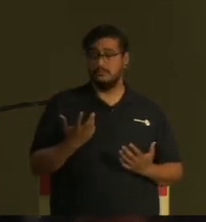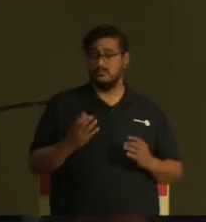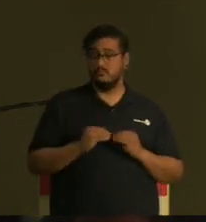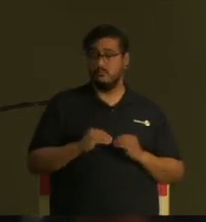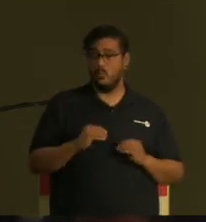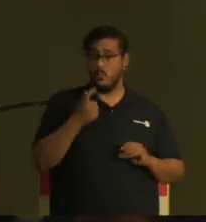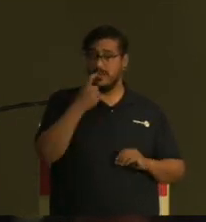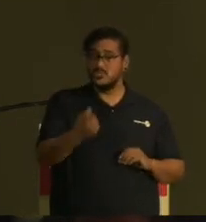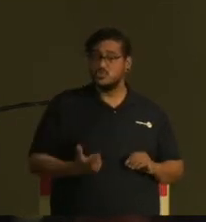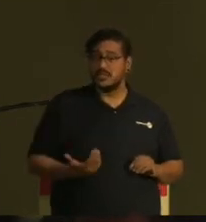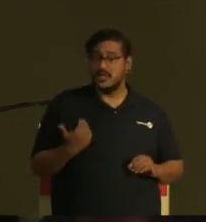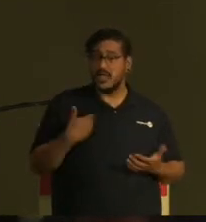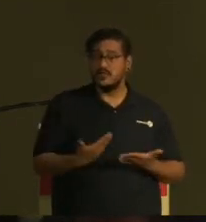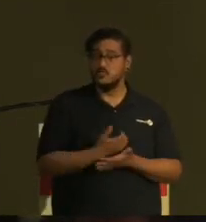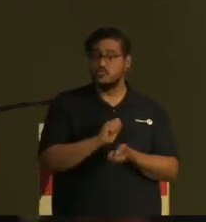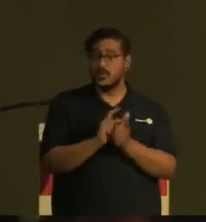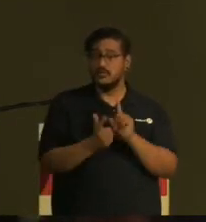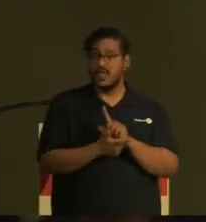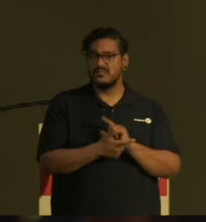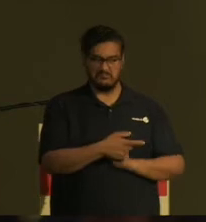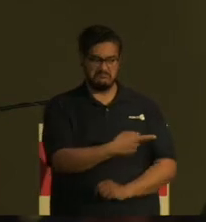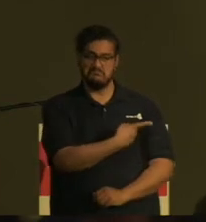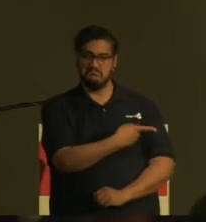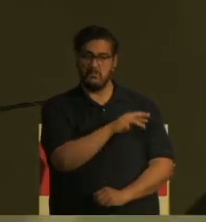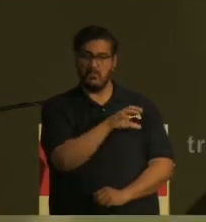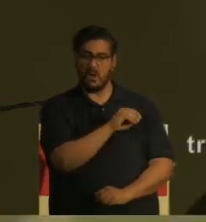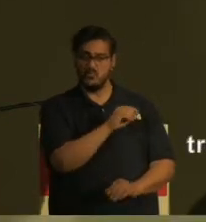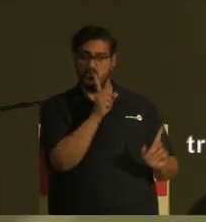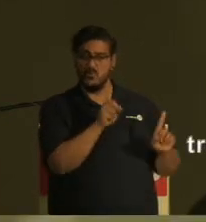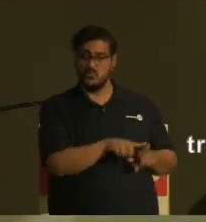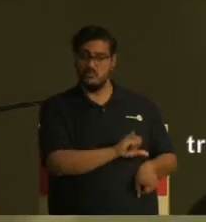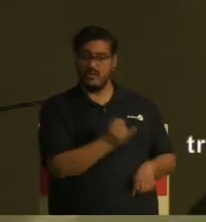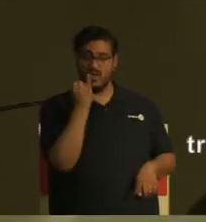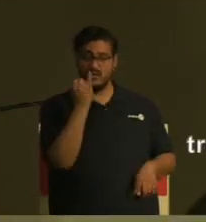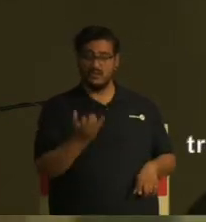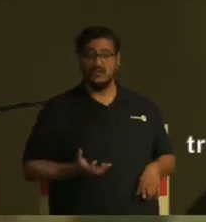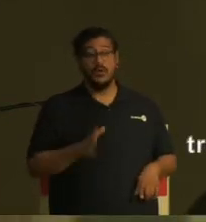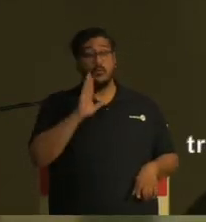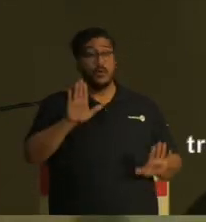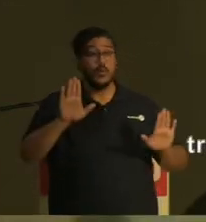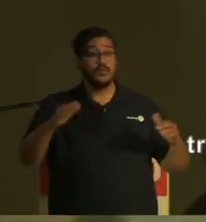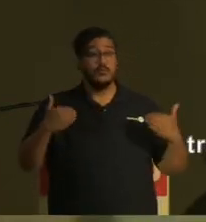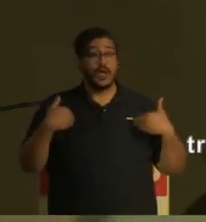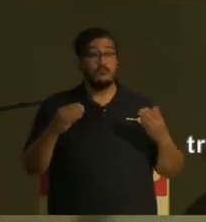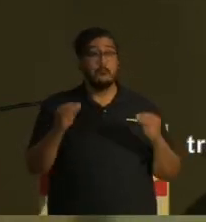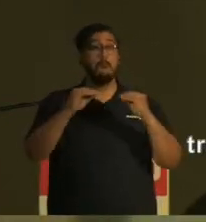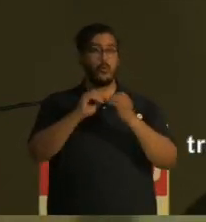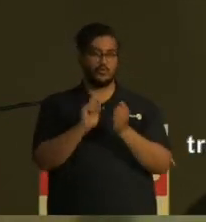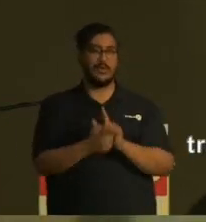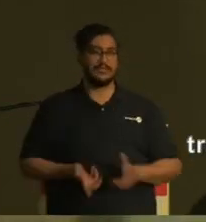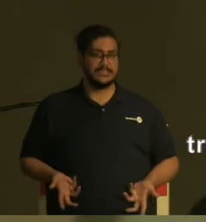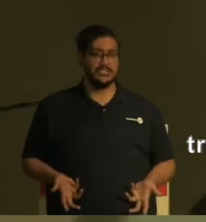interesting to have a new translation. I think Mario and I agree on that idea. It would be wonderful to have more translations.